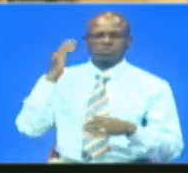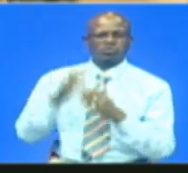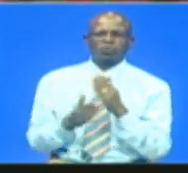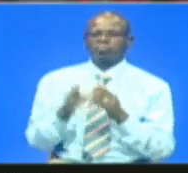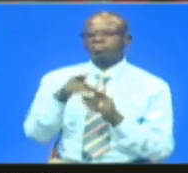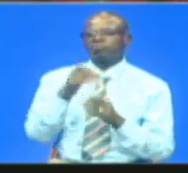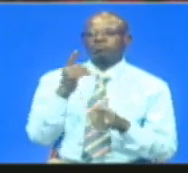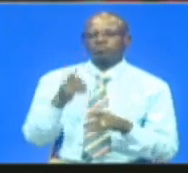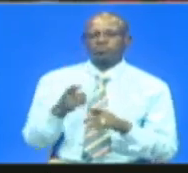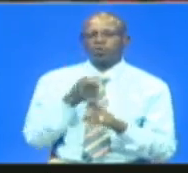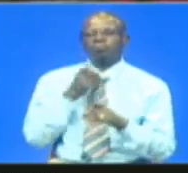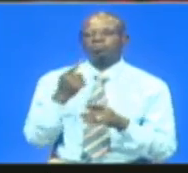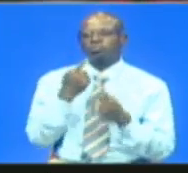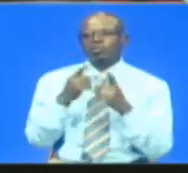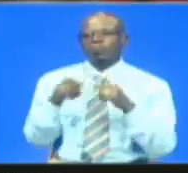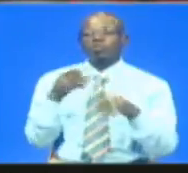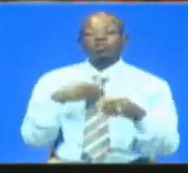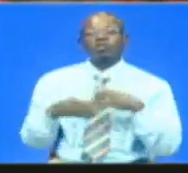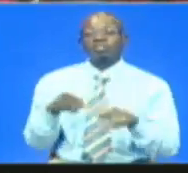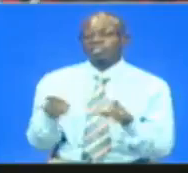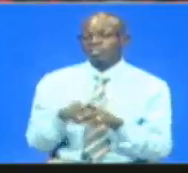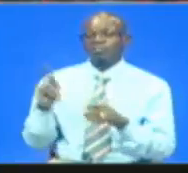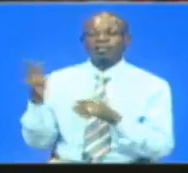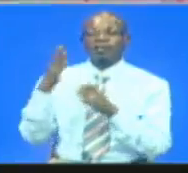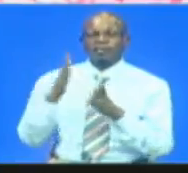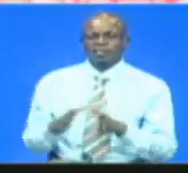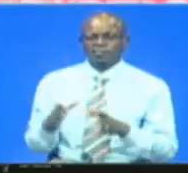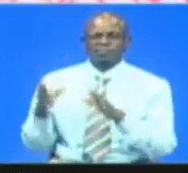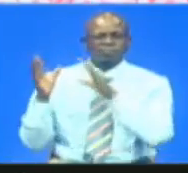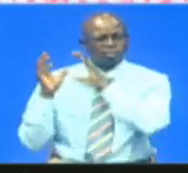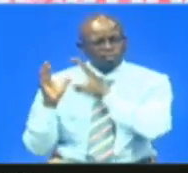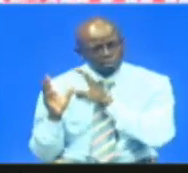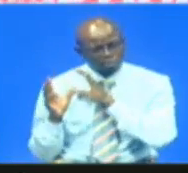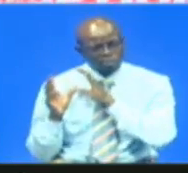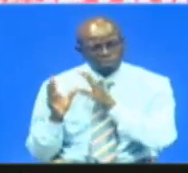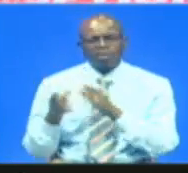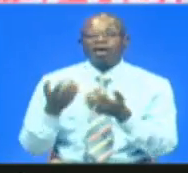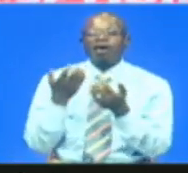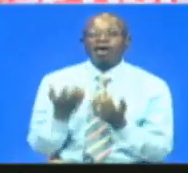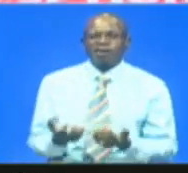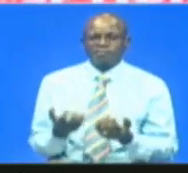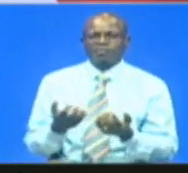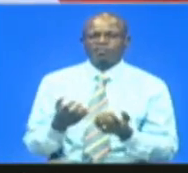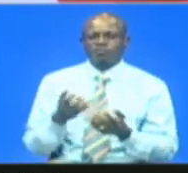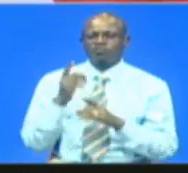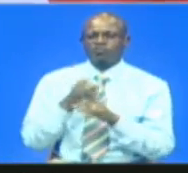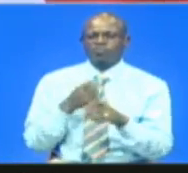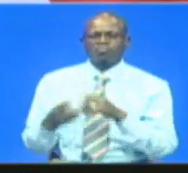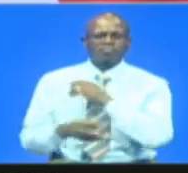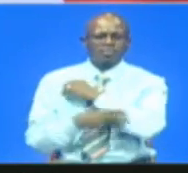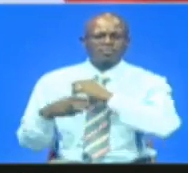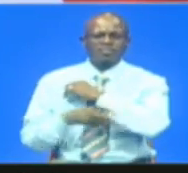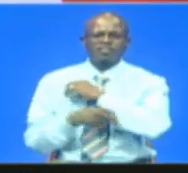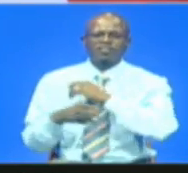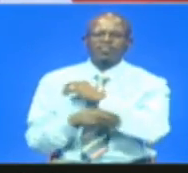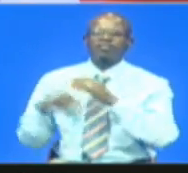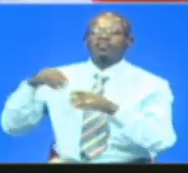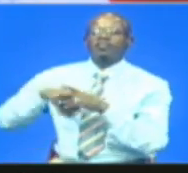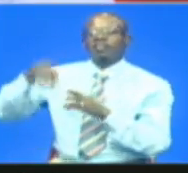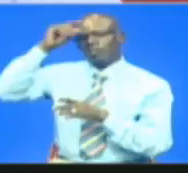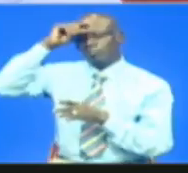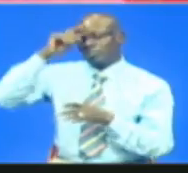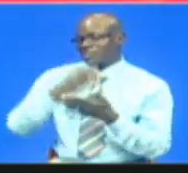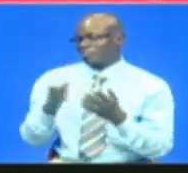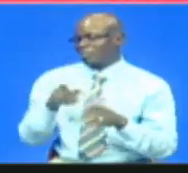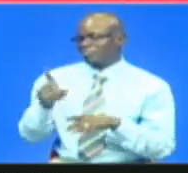corruption. He says Kenyans continue to carry the weight of the thieving public servants, something that is unacceptable. He stands